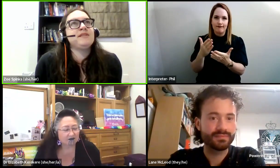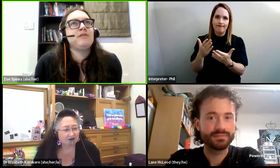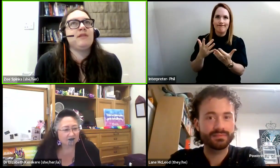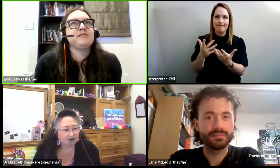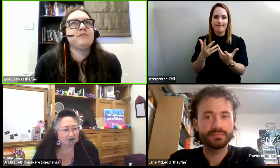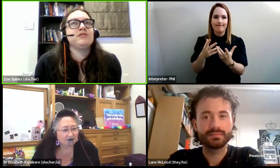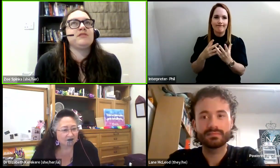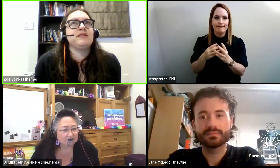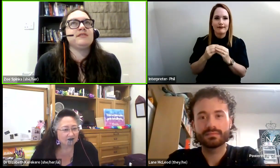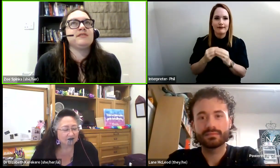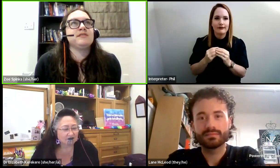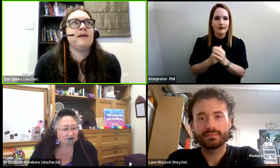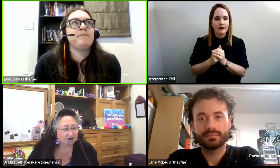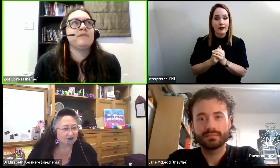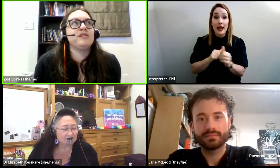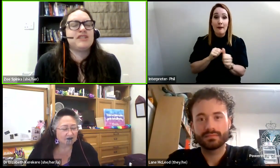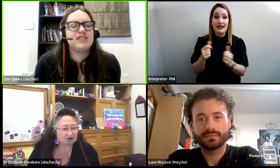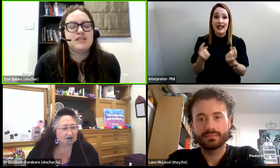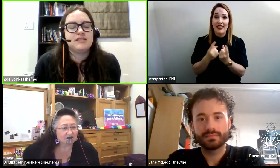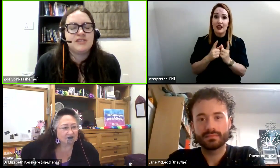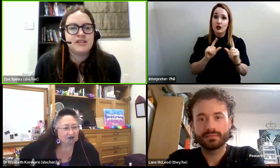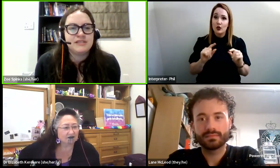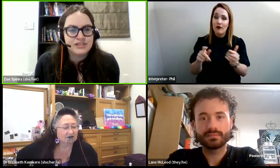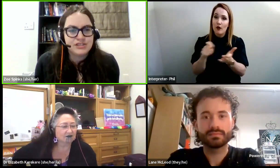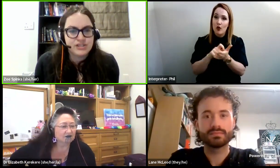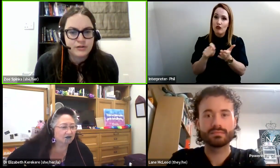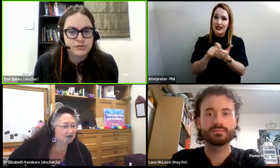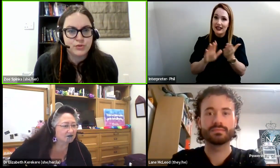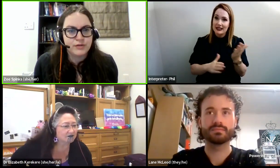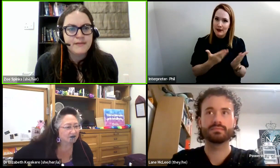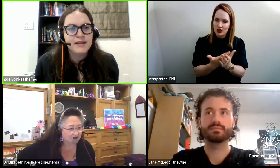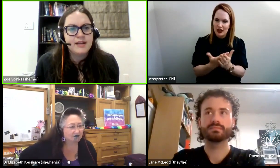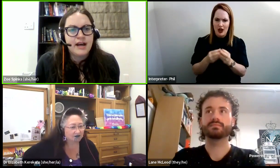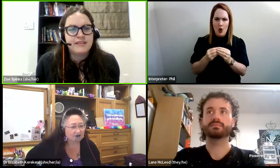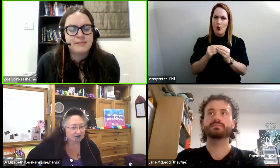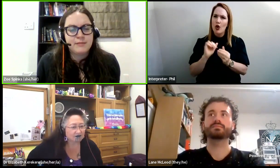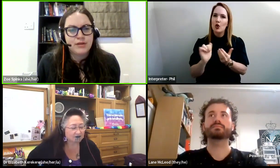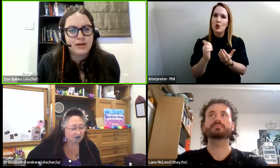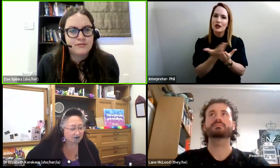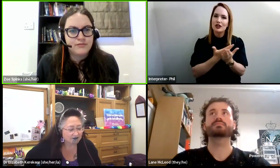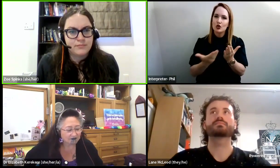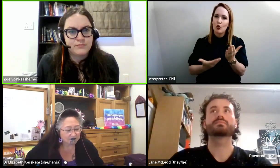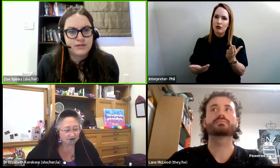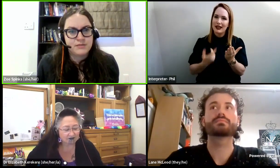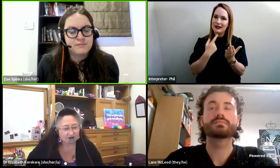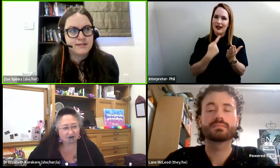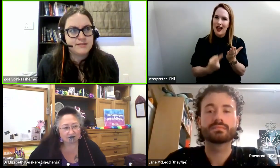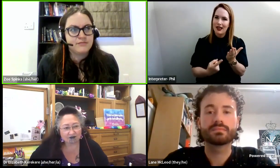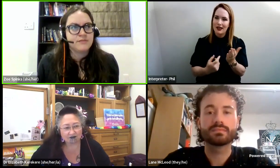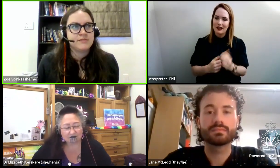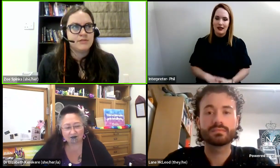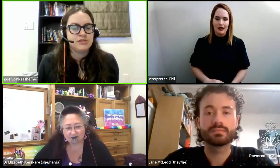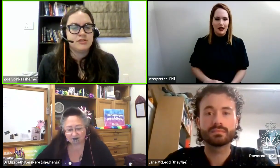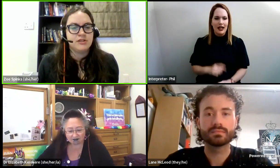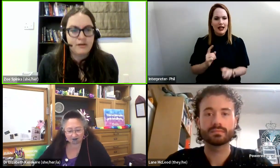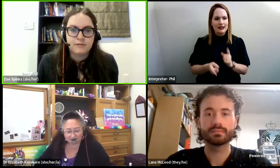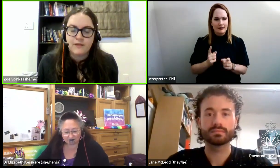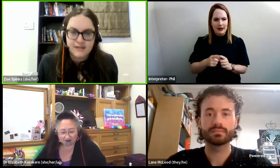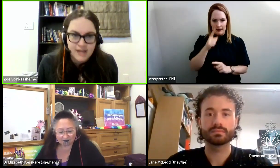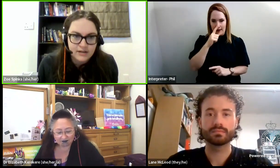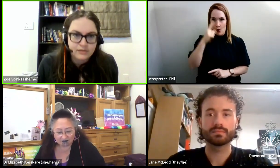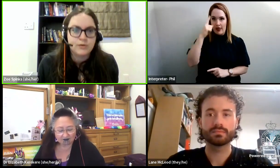the best thing about writing submissions is it's a chance to actually just share your story. I think people come in from a perspective of a submission that you